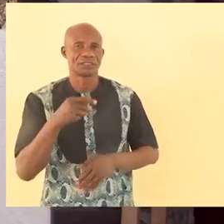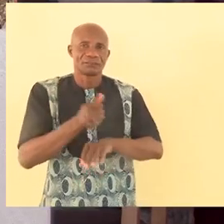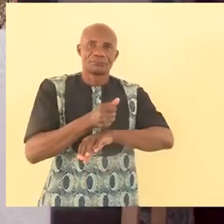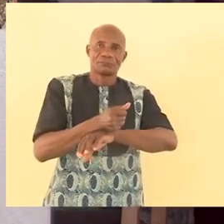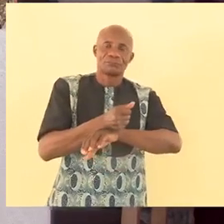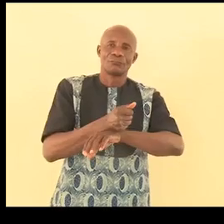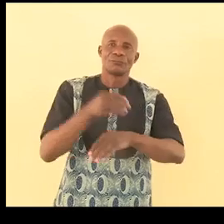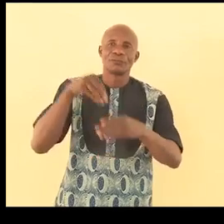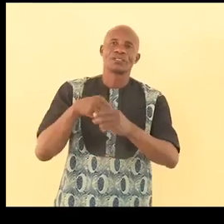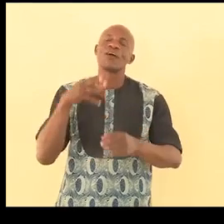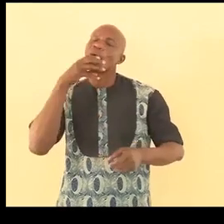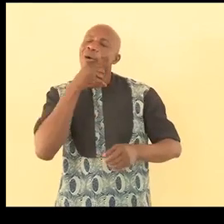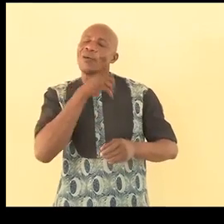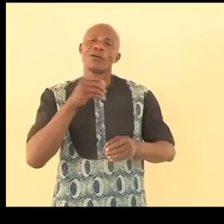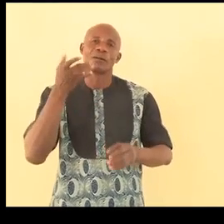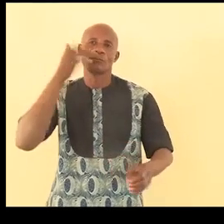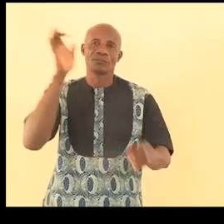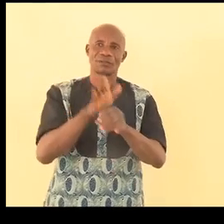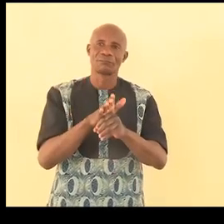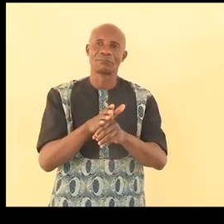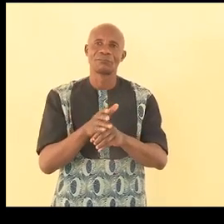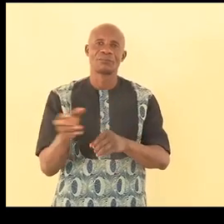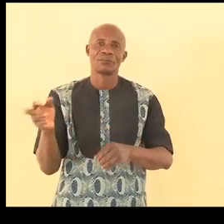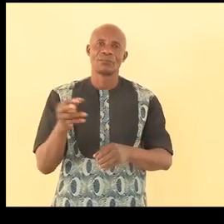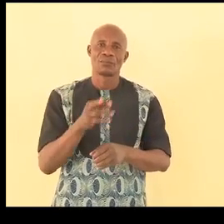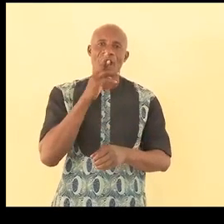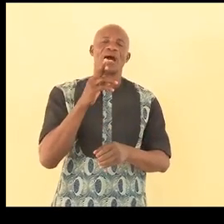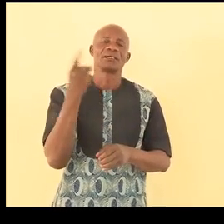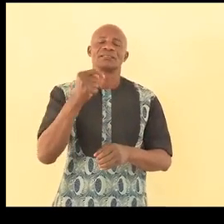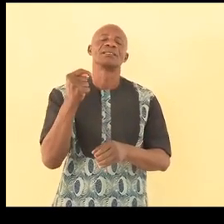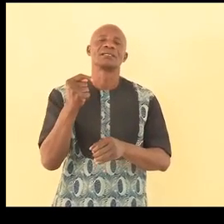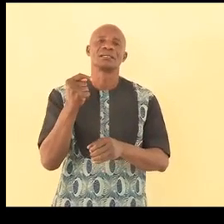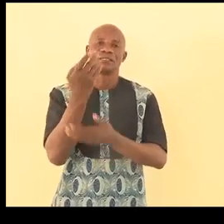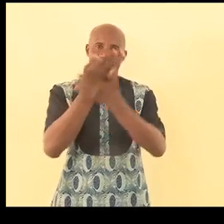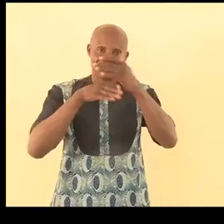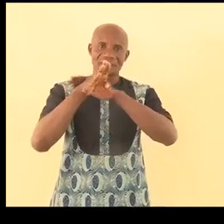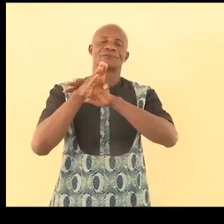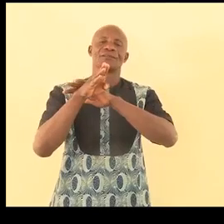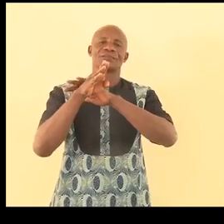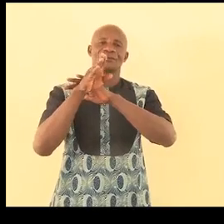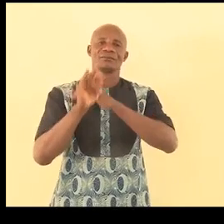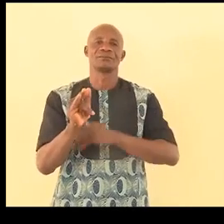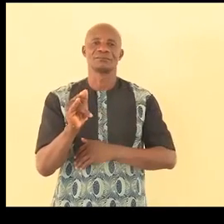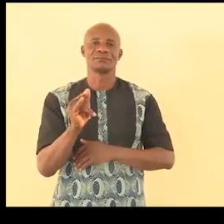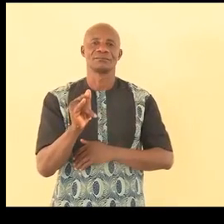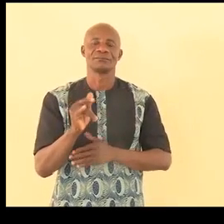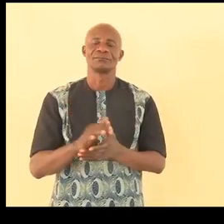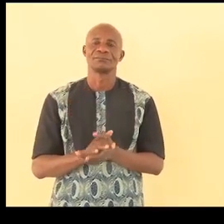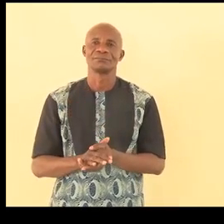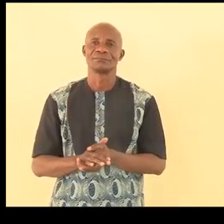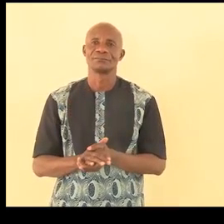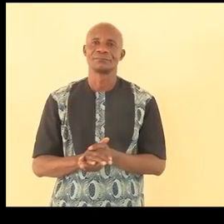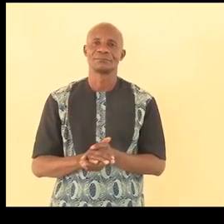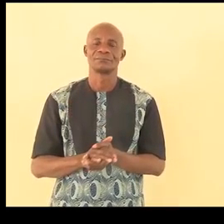And the curses in the old covenant are the heaven-bound blessings in the new covenant.